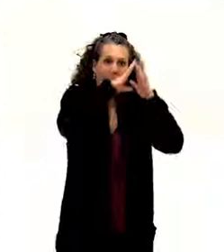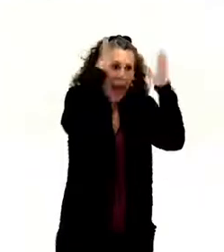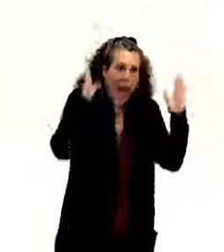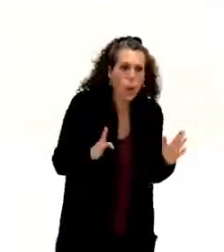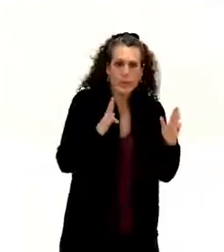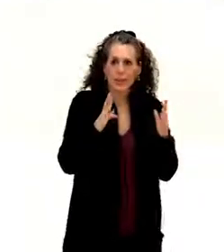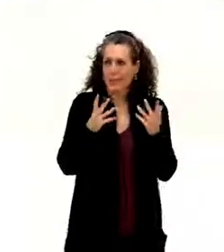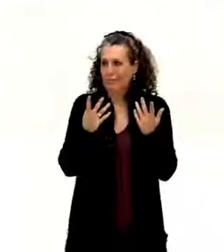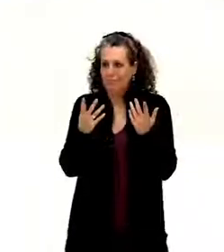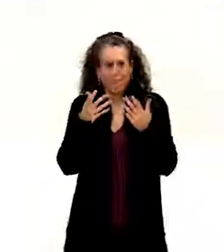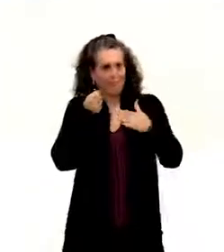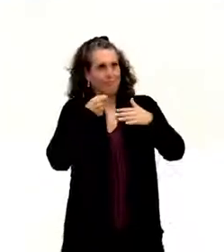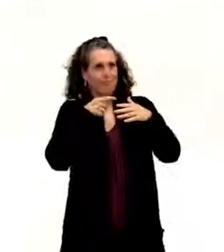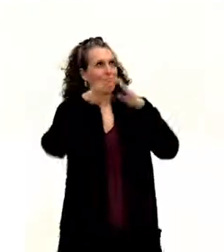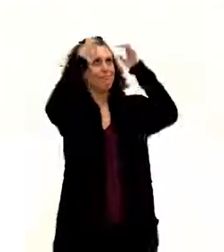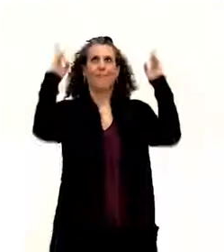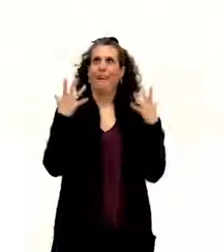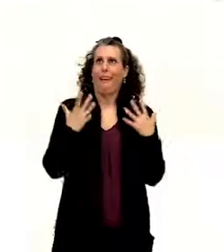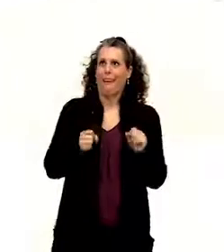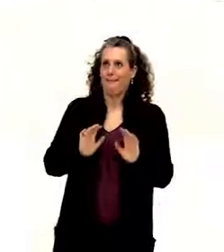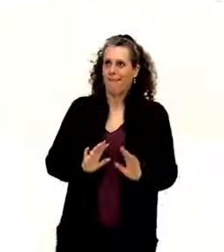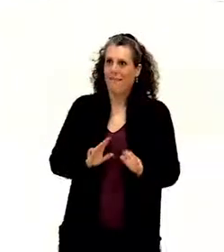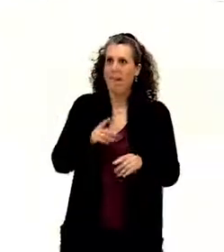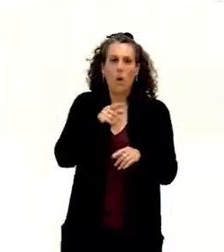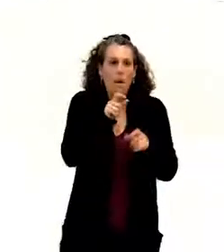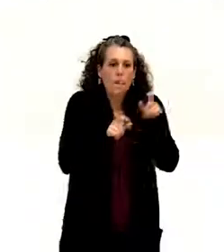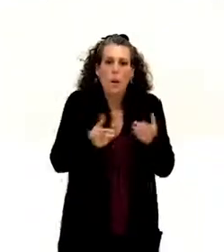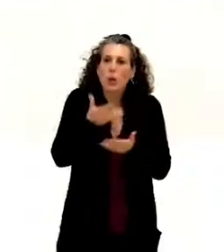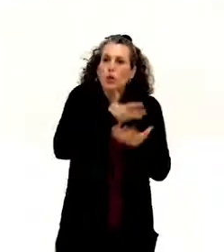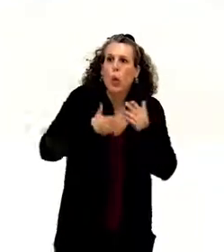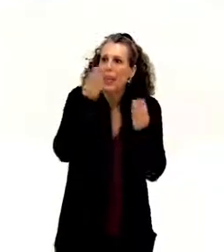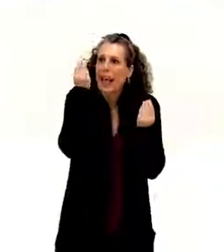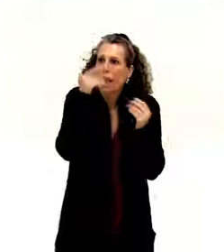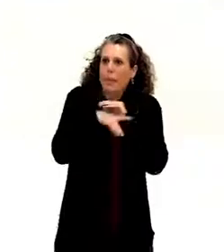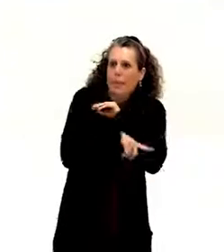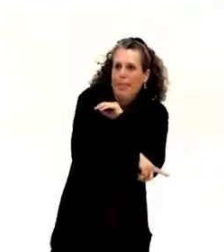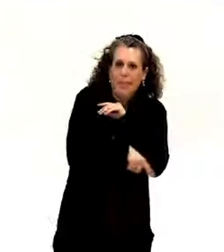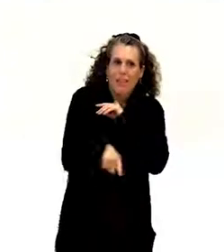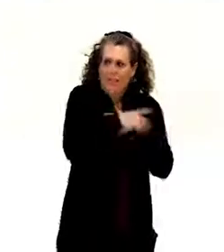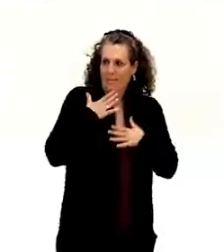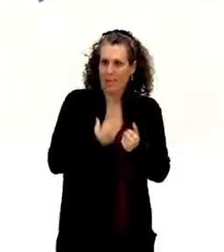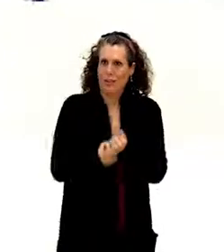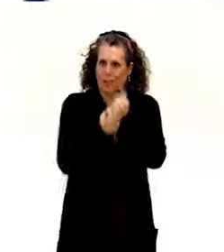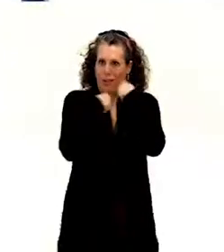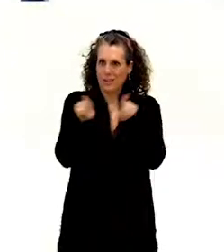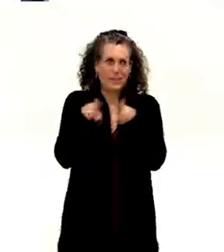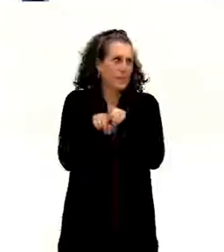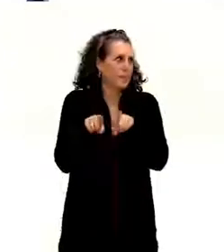living and housing, for socially less advantageous groups.